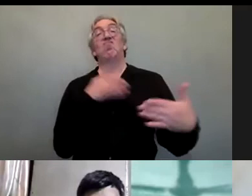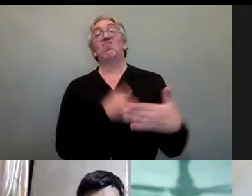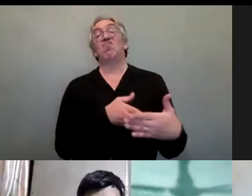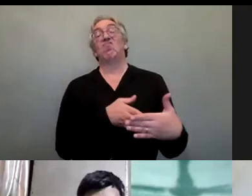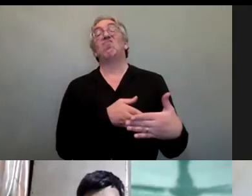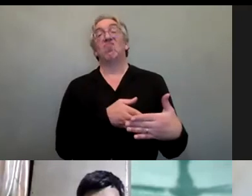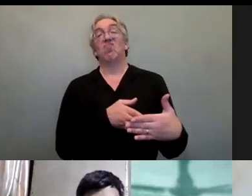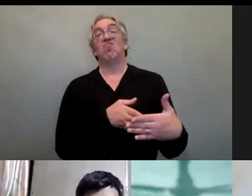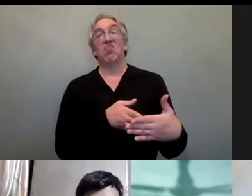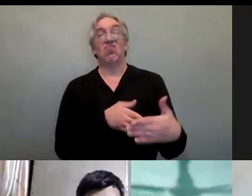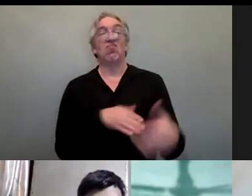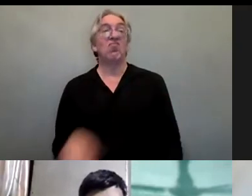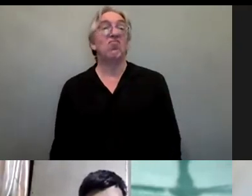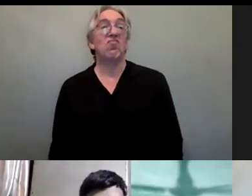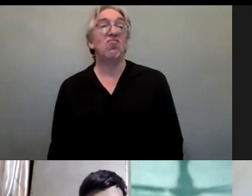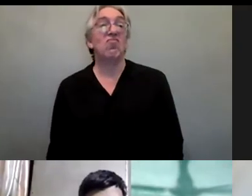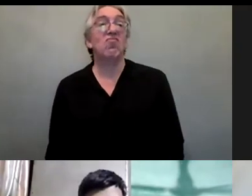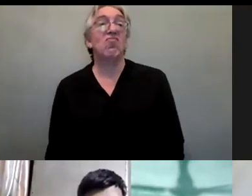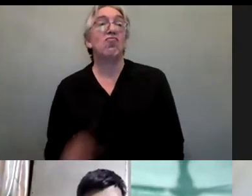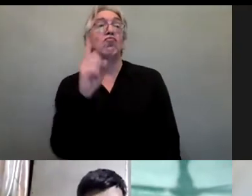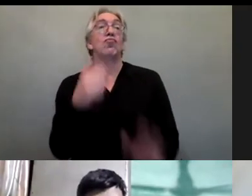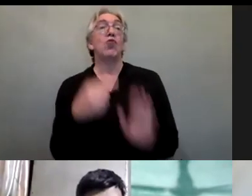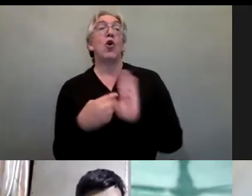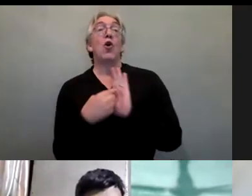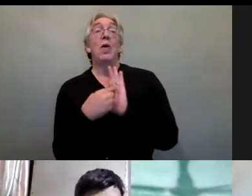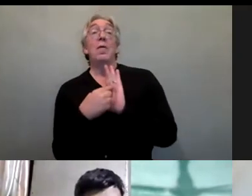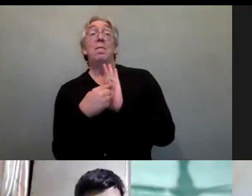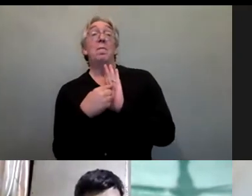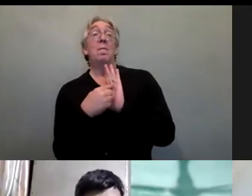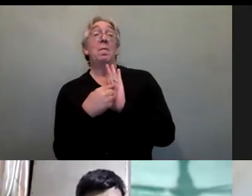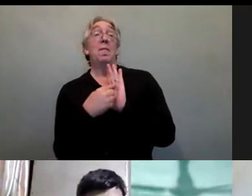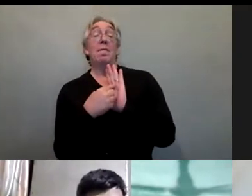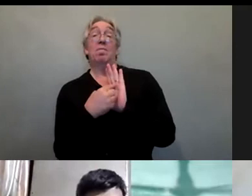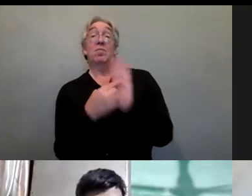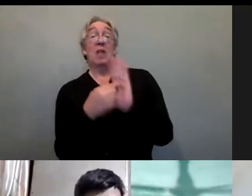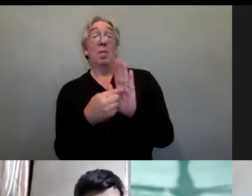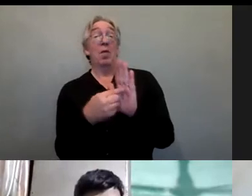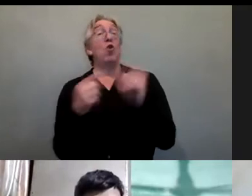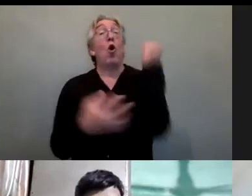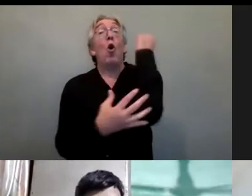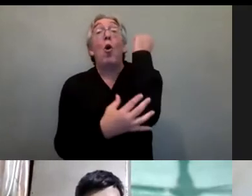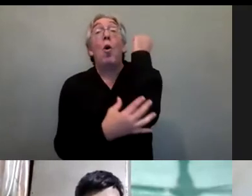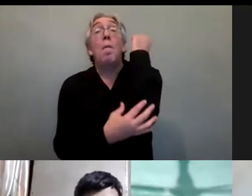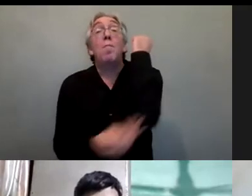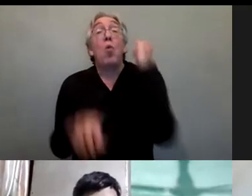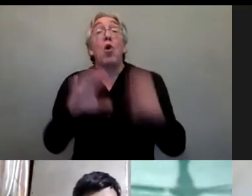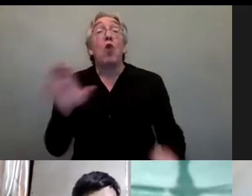in developing nations, are actually using access to the internet or using mobile phones or mobile